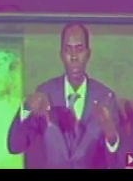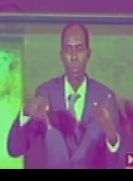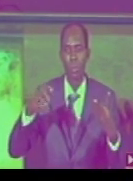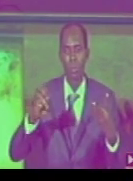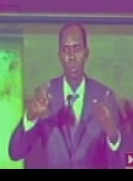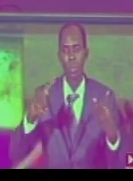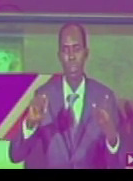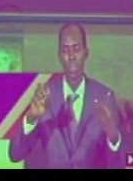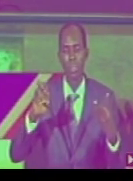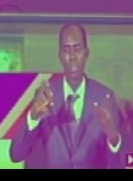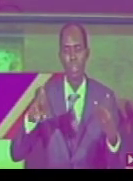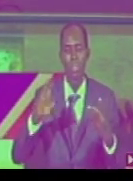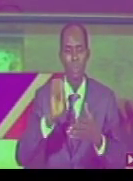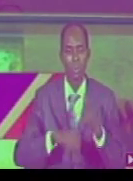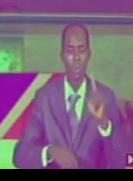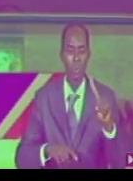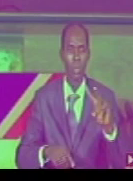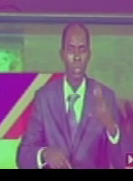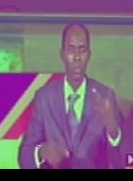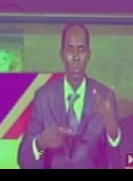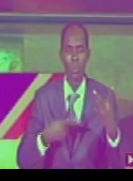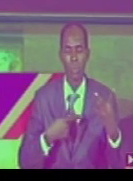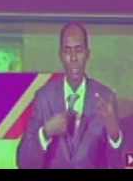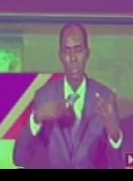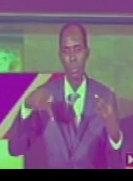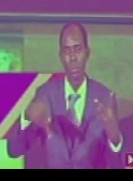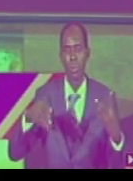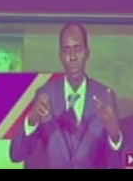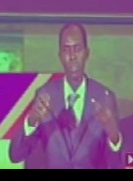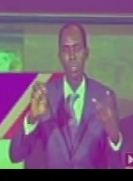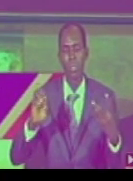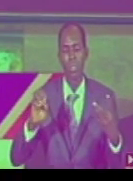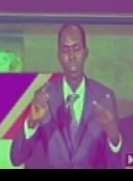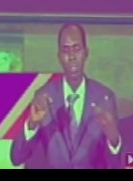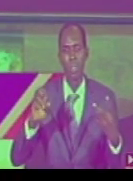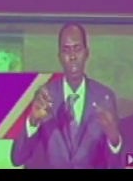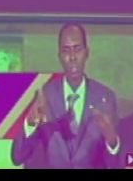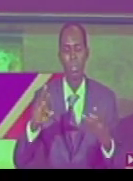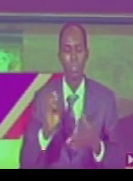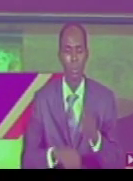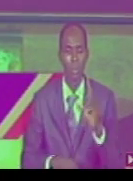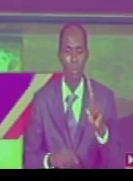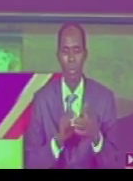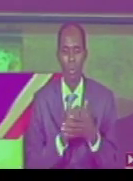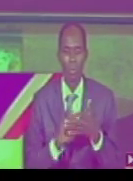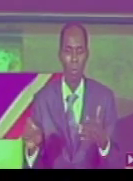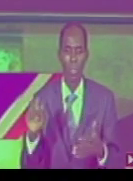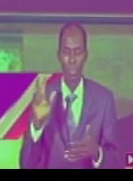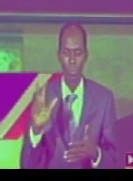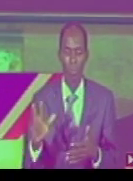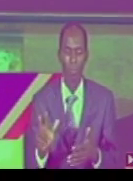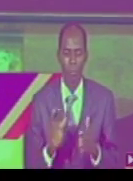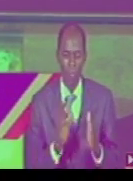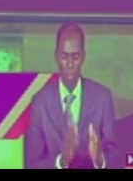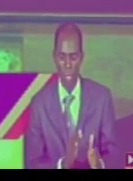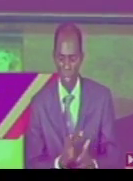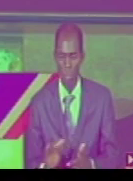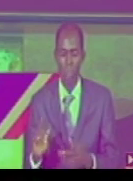2 Peter chapter 1, verse 3, according as his divine power,